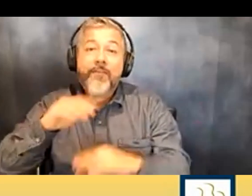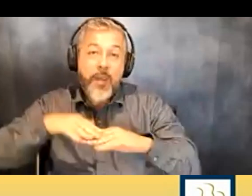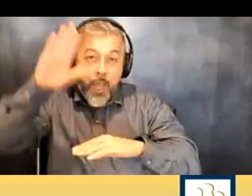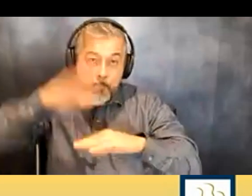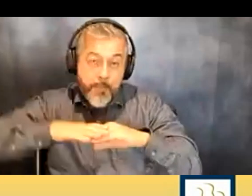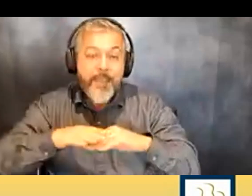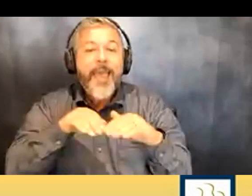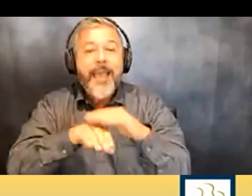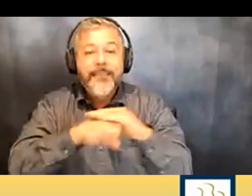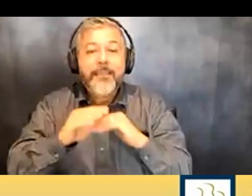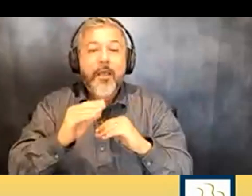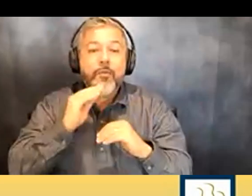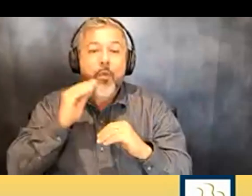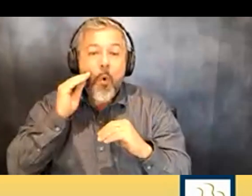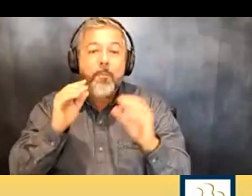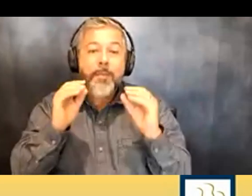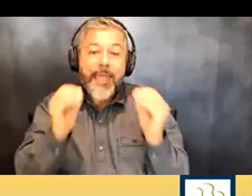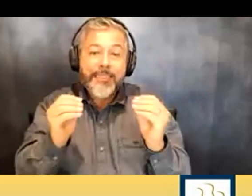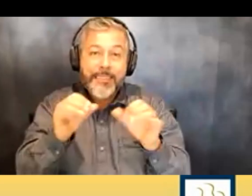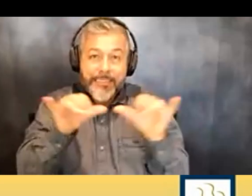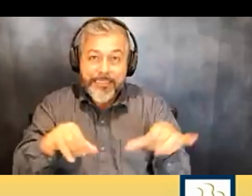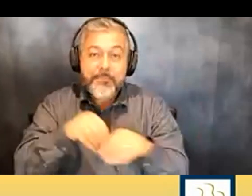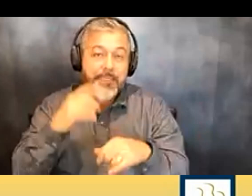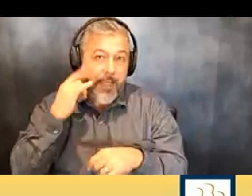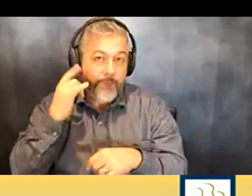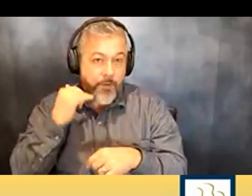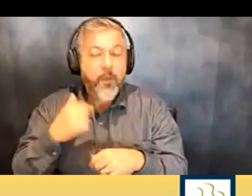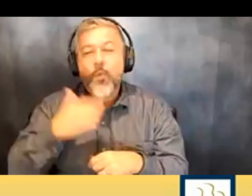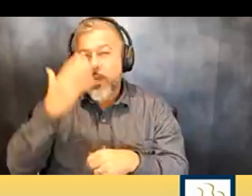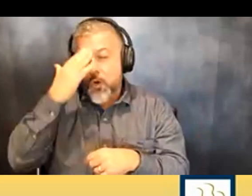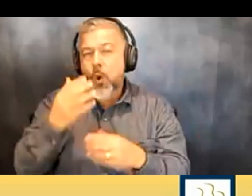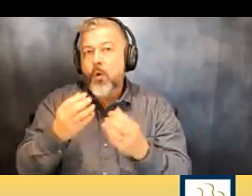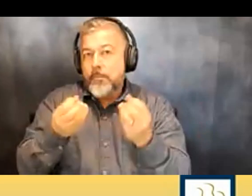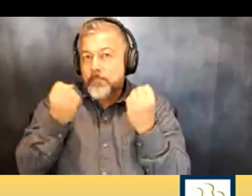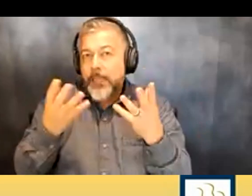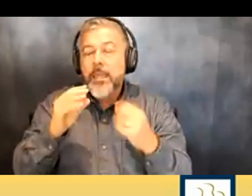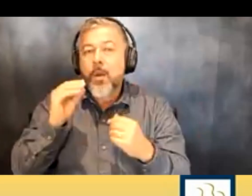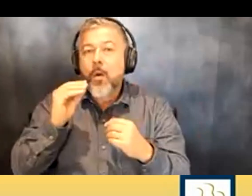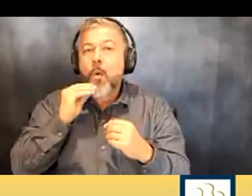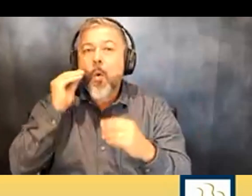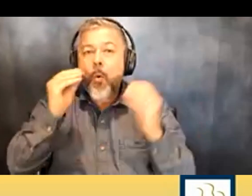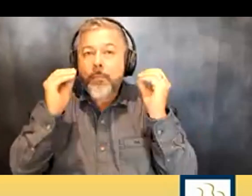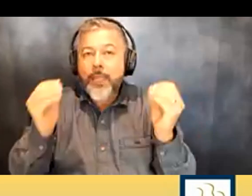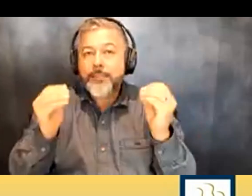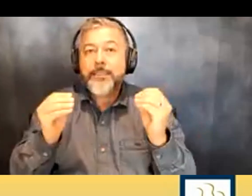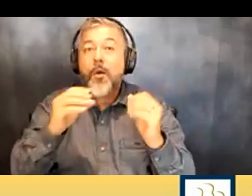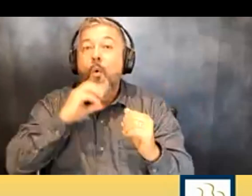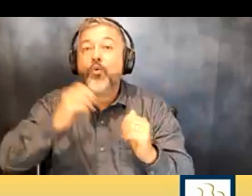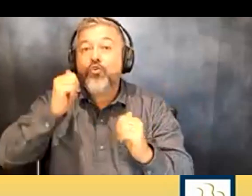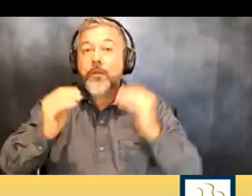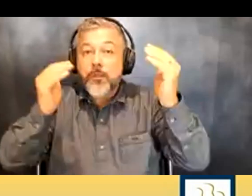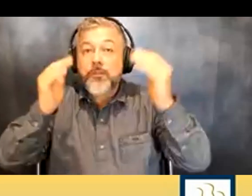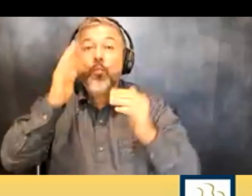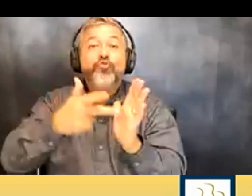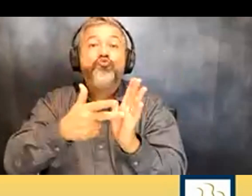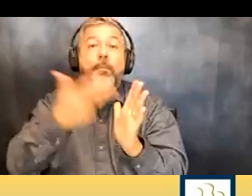the homeless system in California. We know that the number of homeless older adults is expected to triple in the next decade,